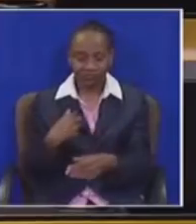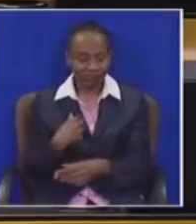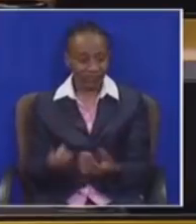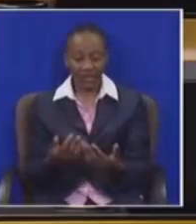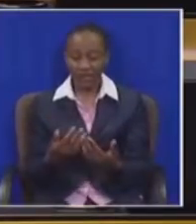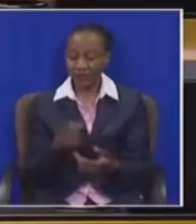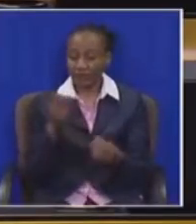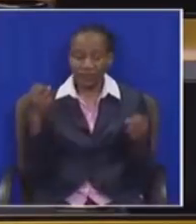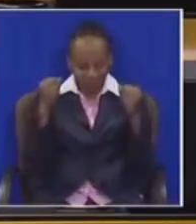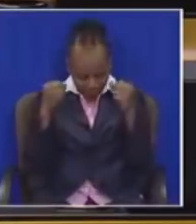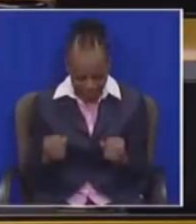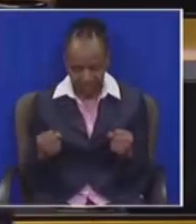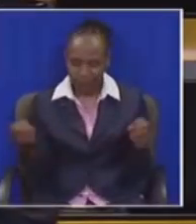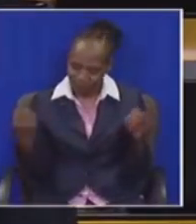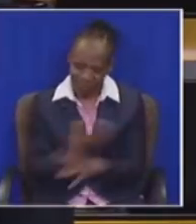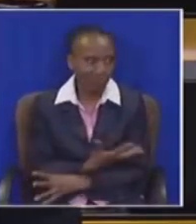remain perplexed.